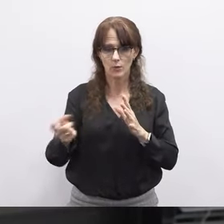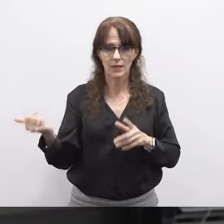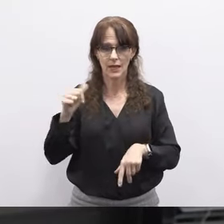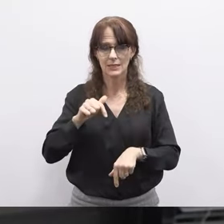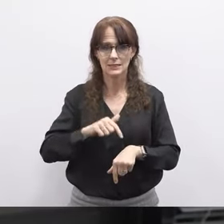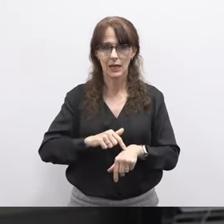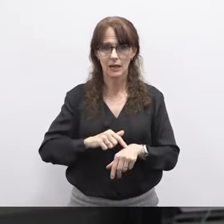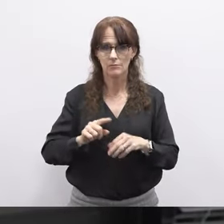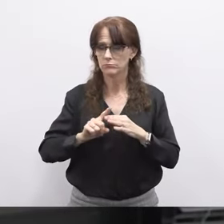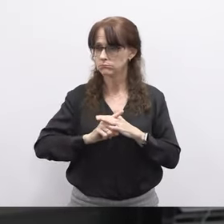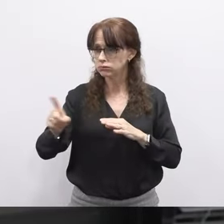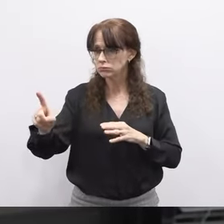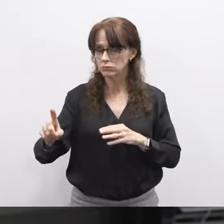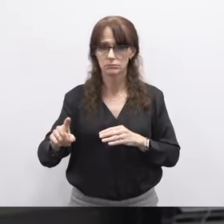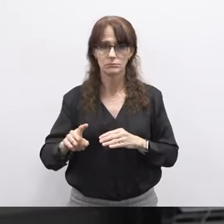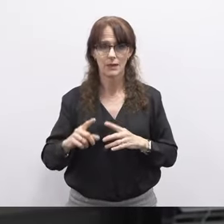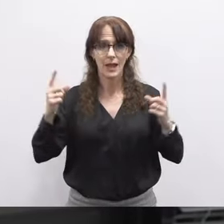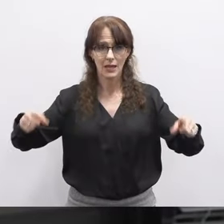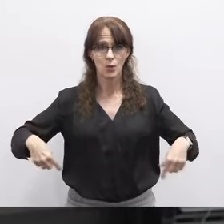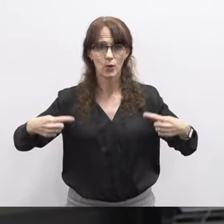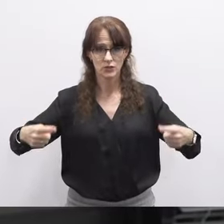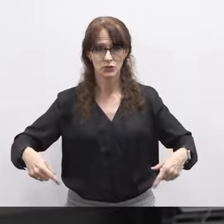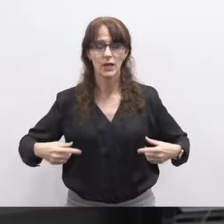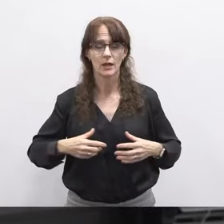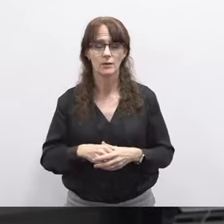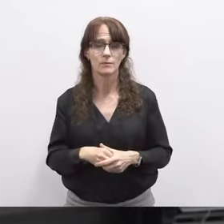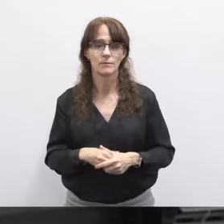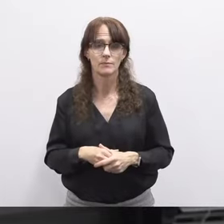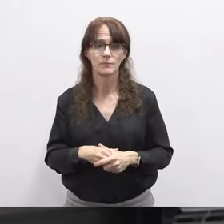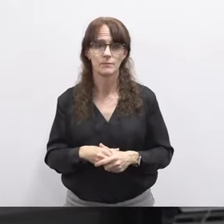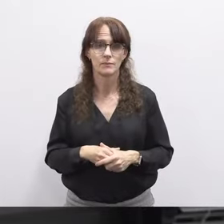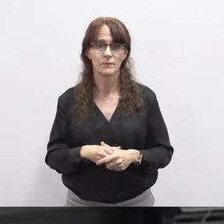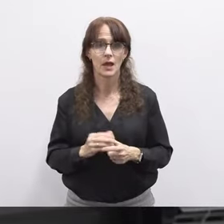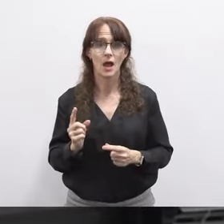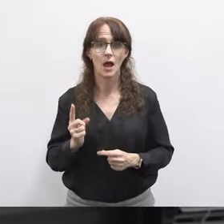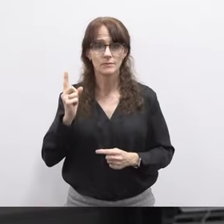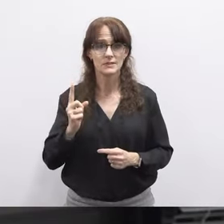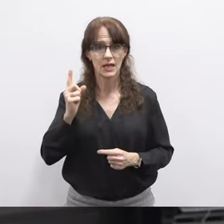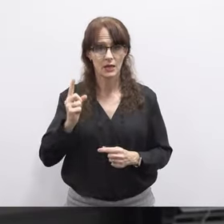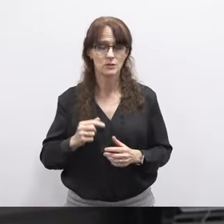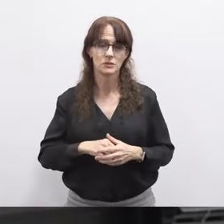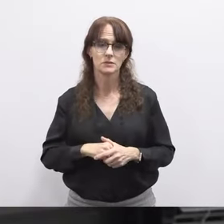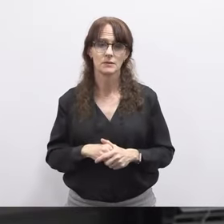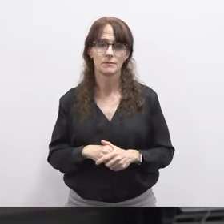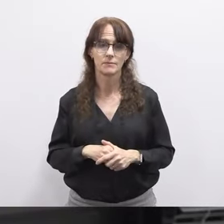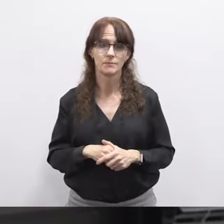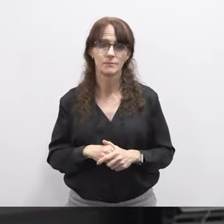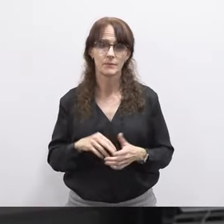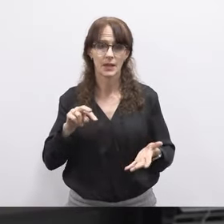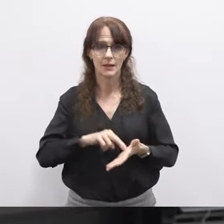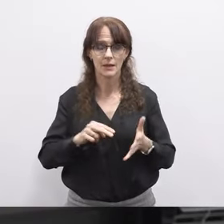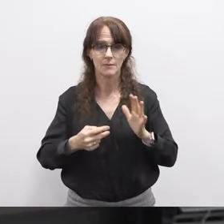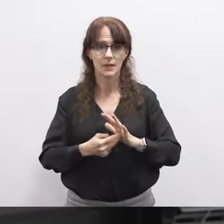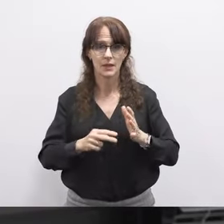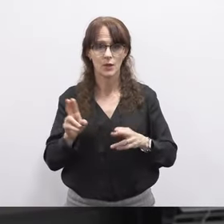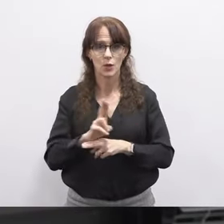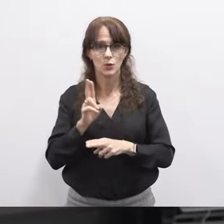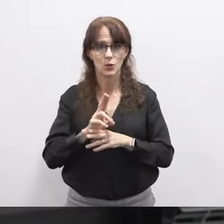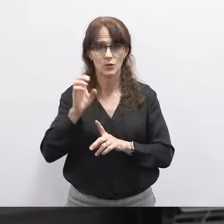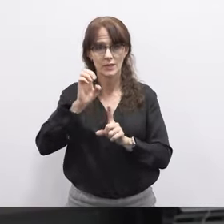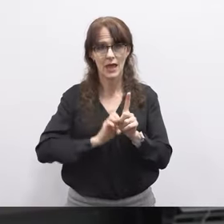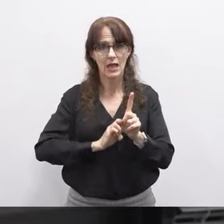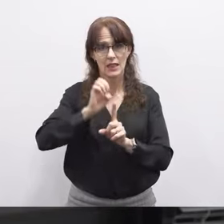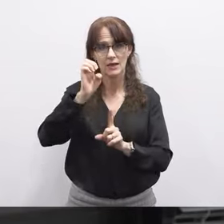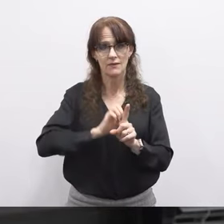time, and a wheelchair upstairs, which means I have to use the